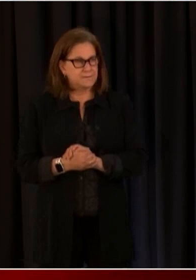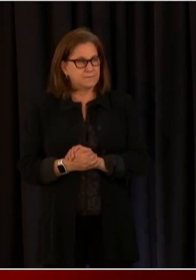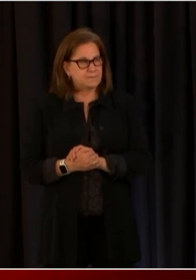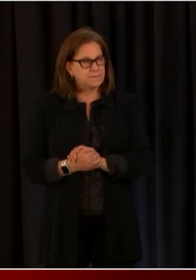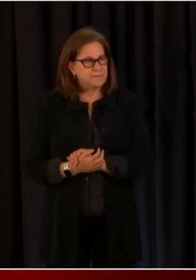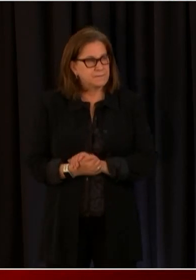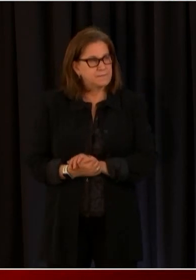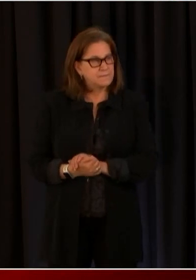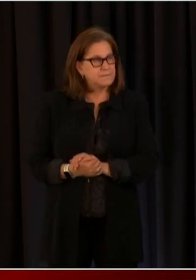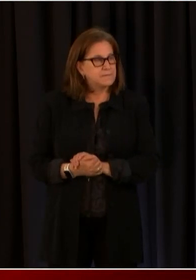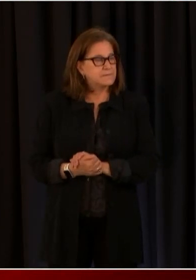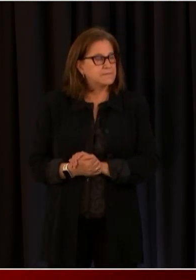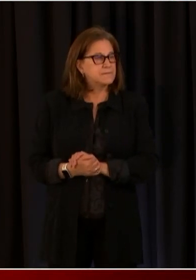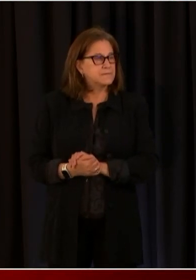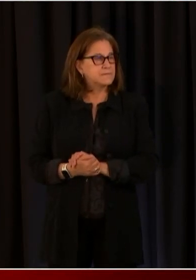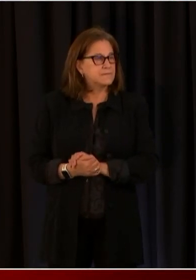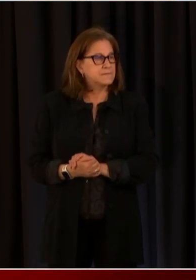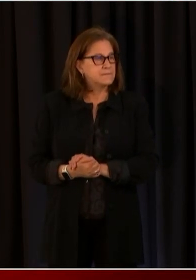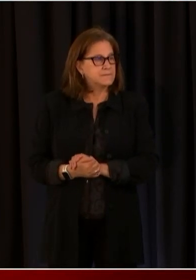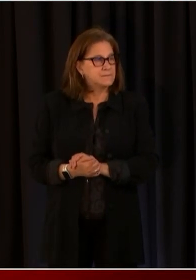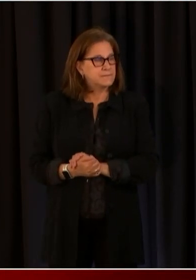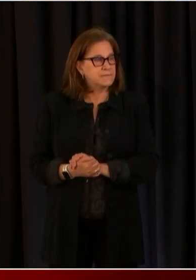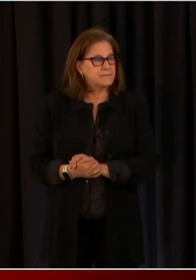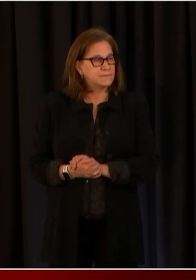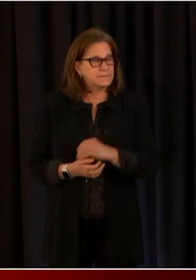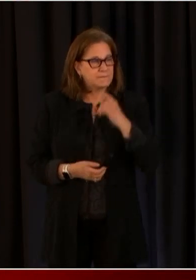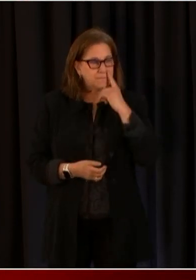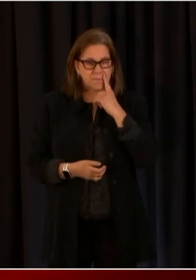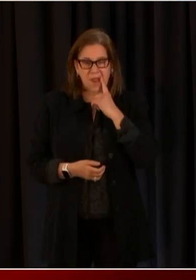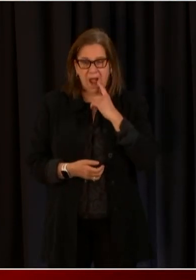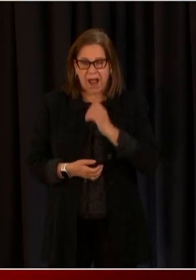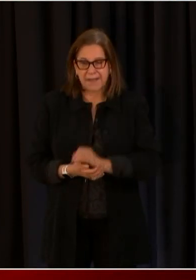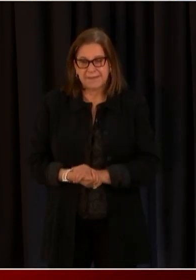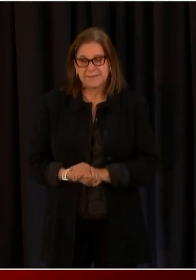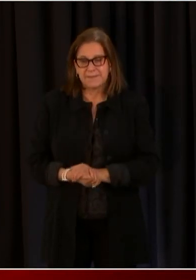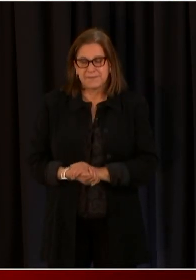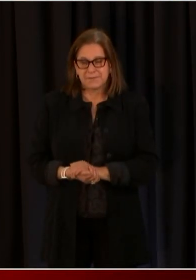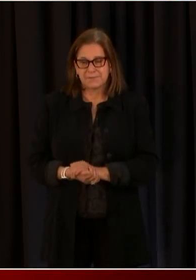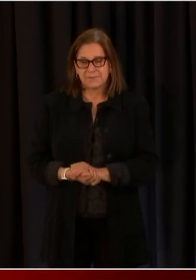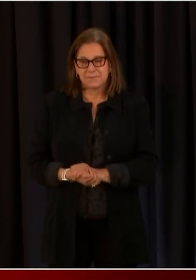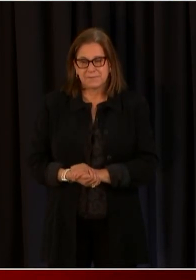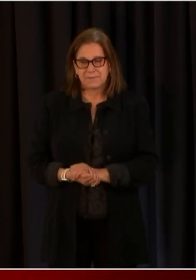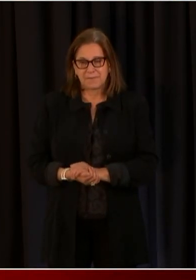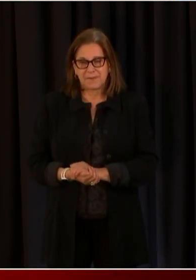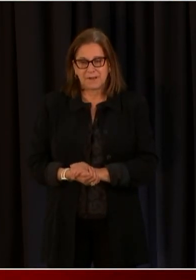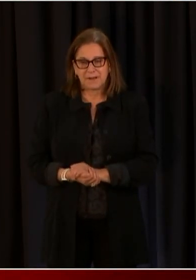taken care of with the DMV. We also want to make residents aware